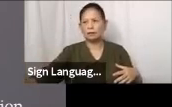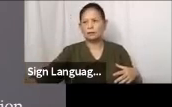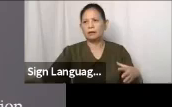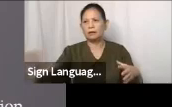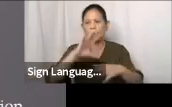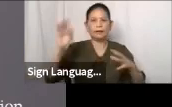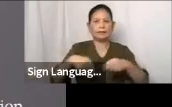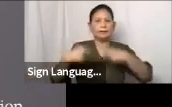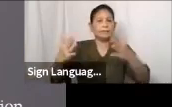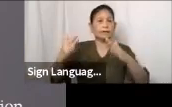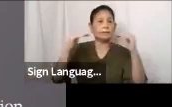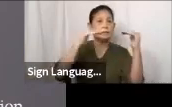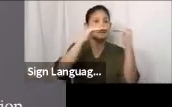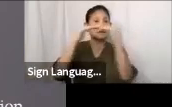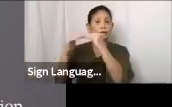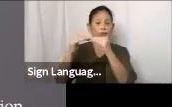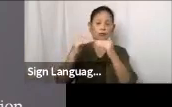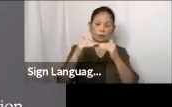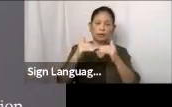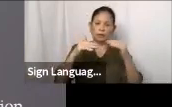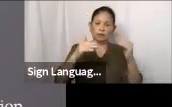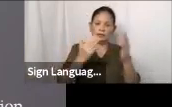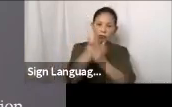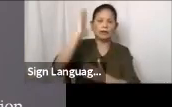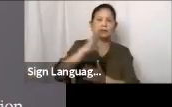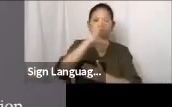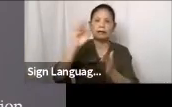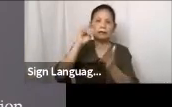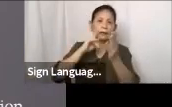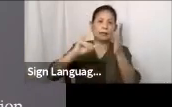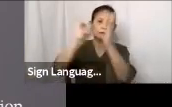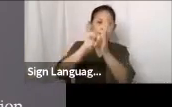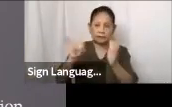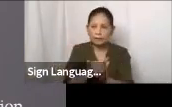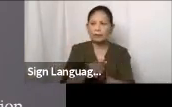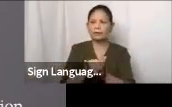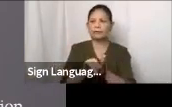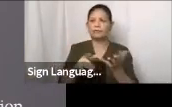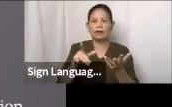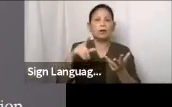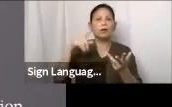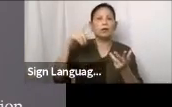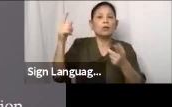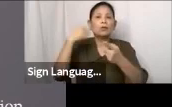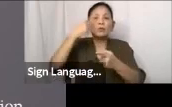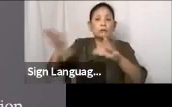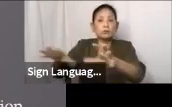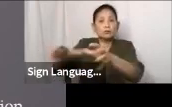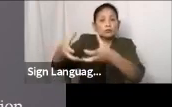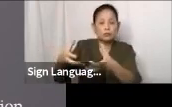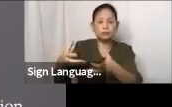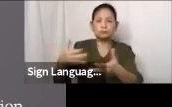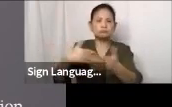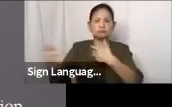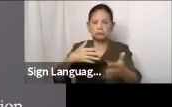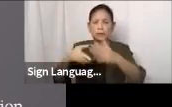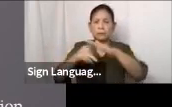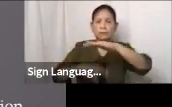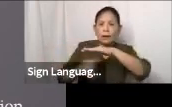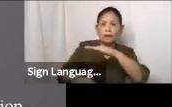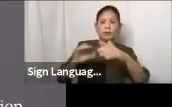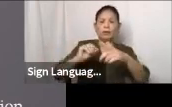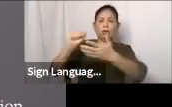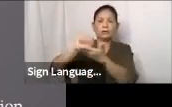equal rights are: identify them in schools, even at primary or secondary levels of education, with the help